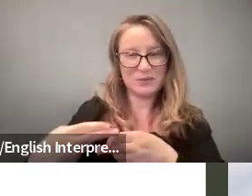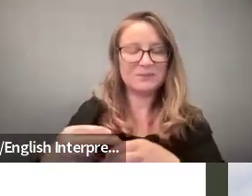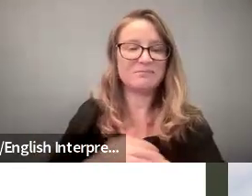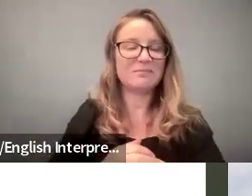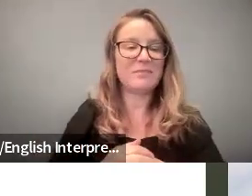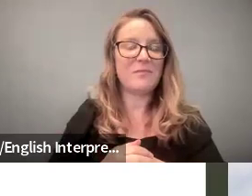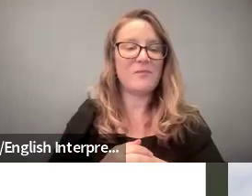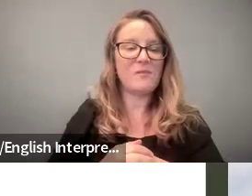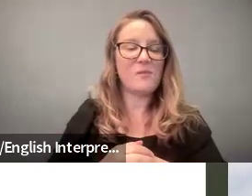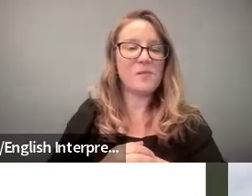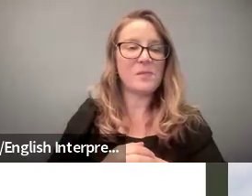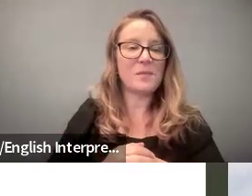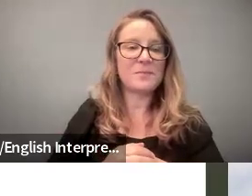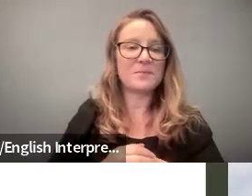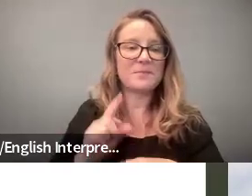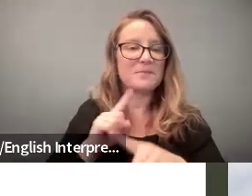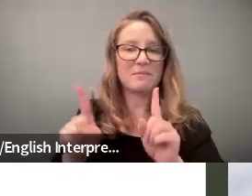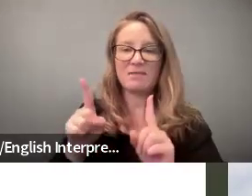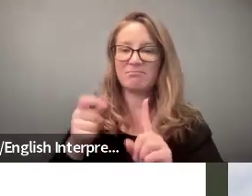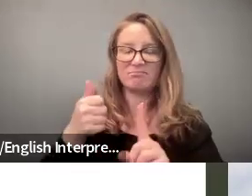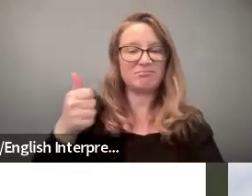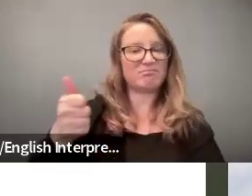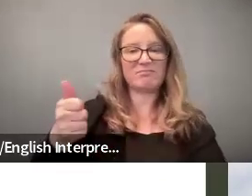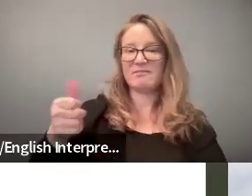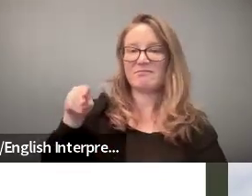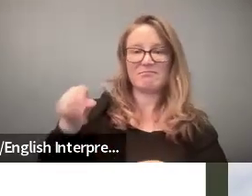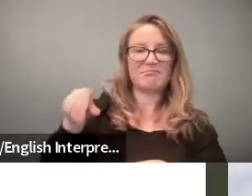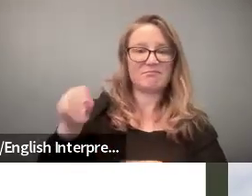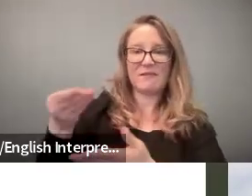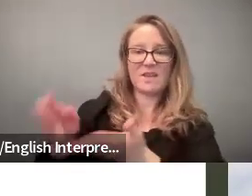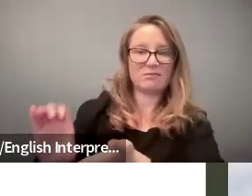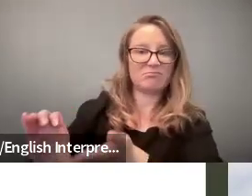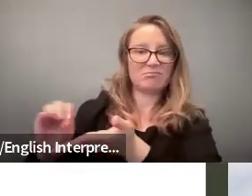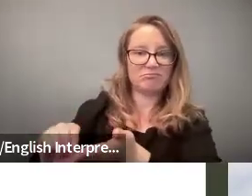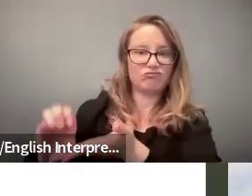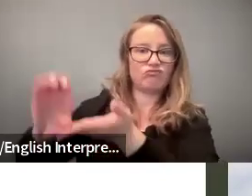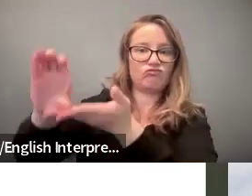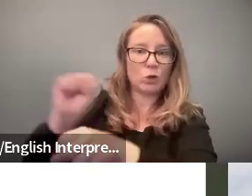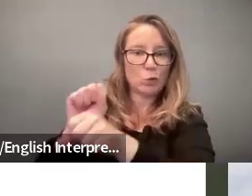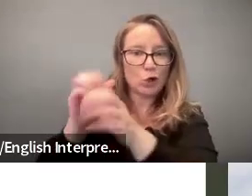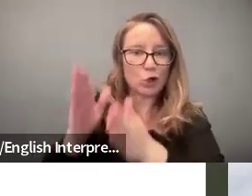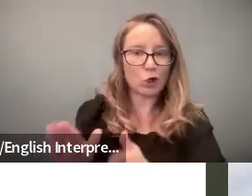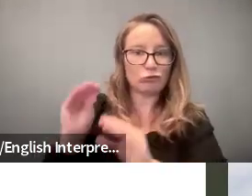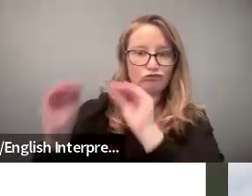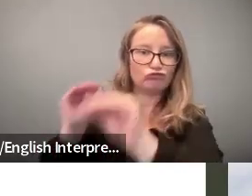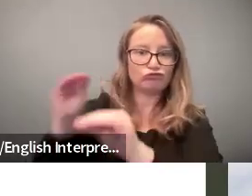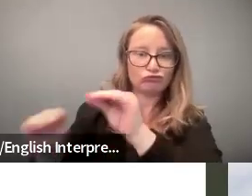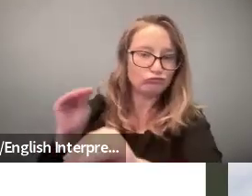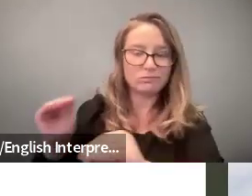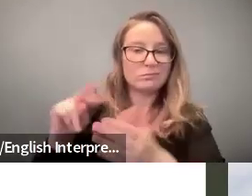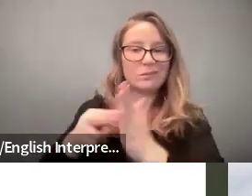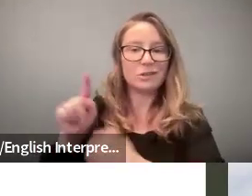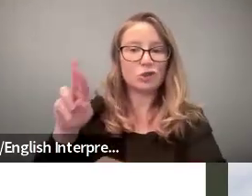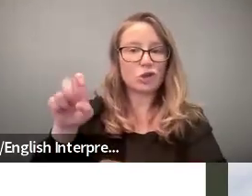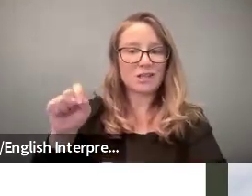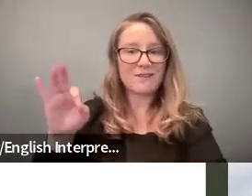more specifically. But it's entirely self-funded from worker contributions. So those contributions go into a dedicated trust